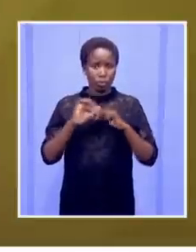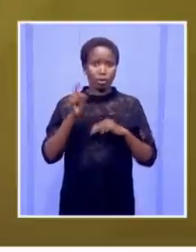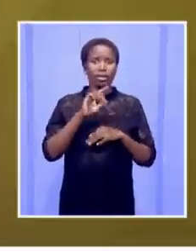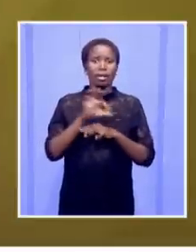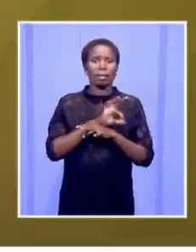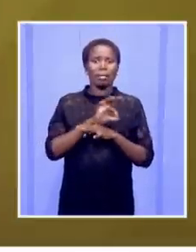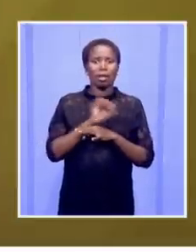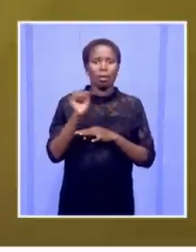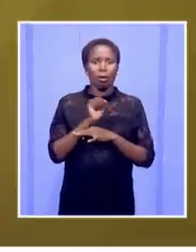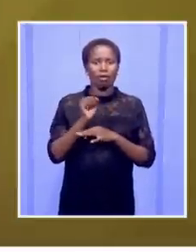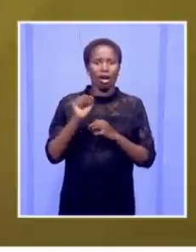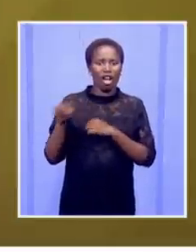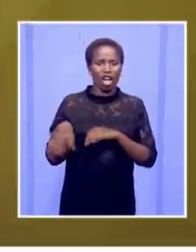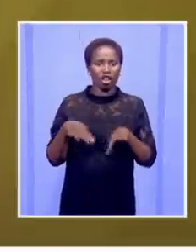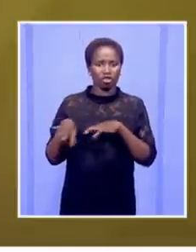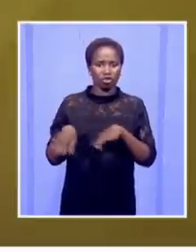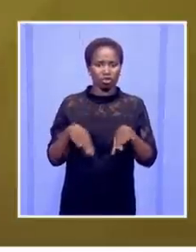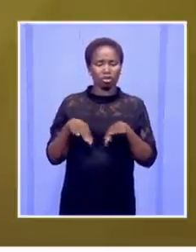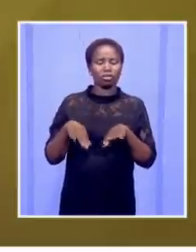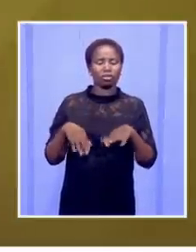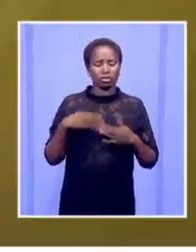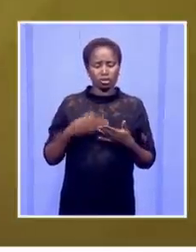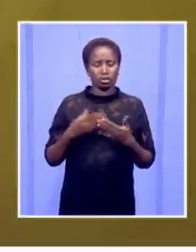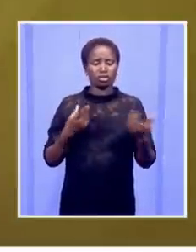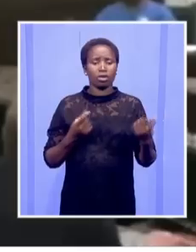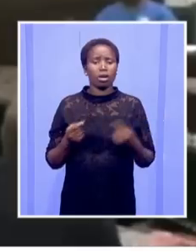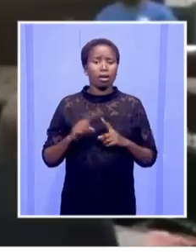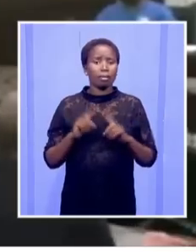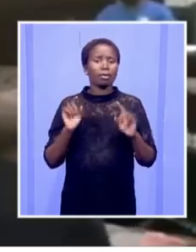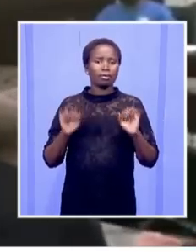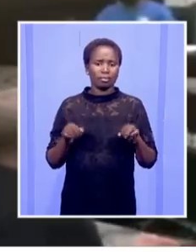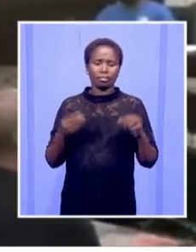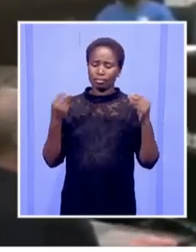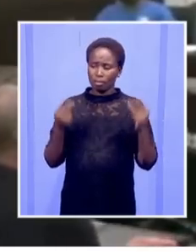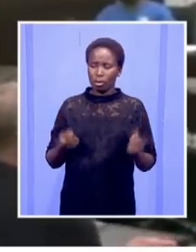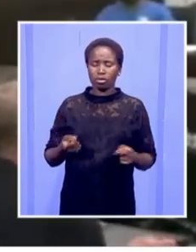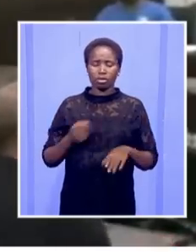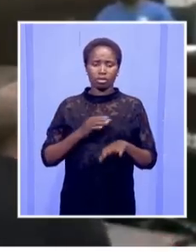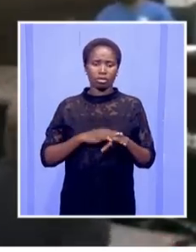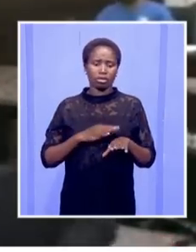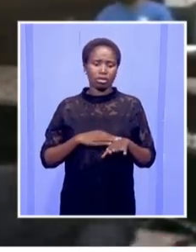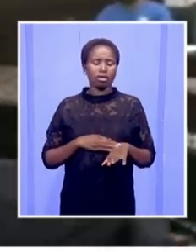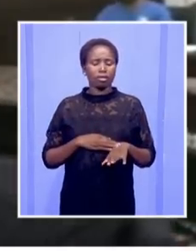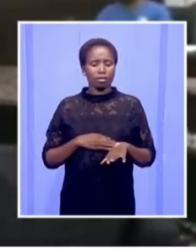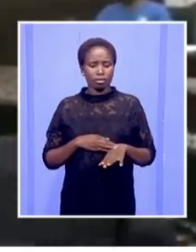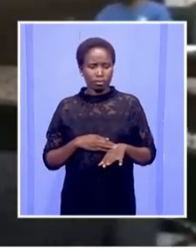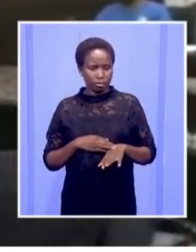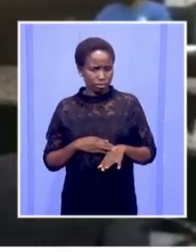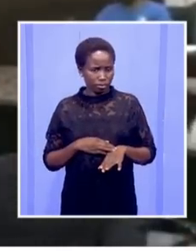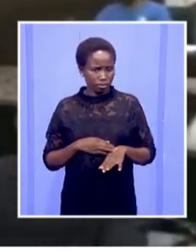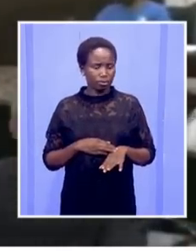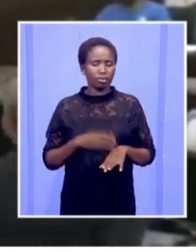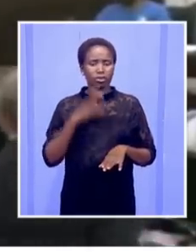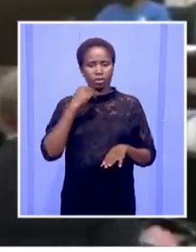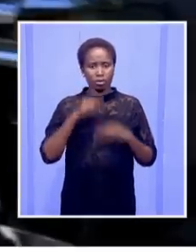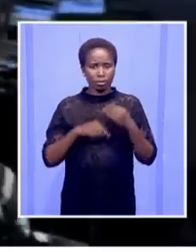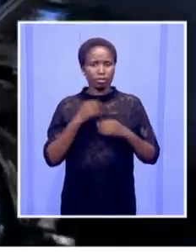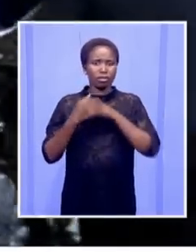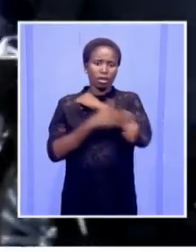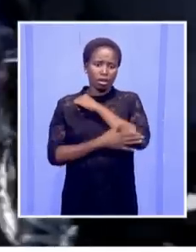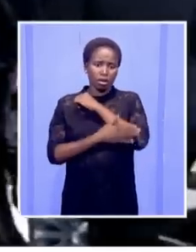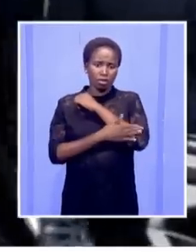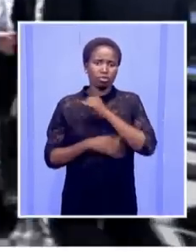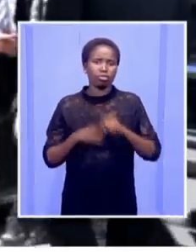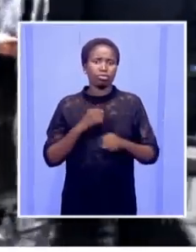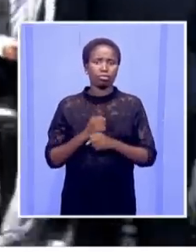national meeting this weekend on how the country must go forward. But our most immediate task as peace-loving and law-abiding citizens of the country is to ensure that we no